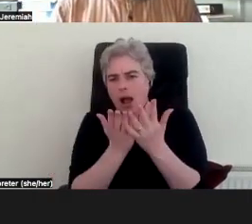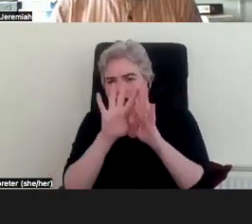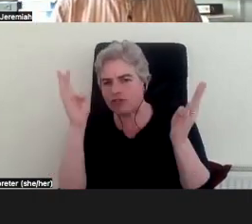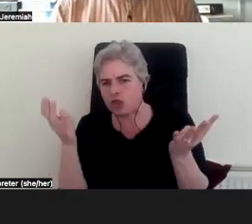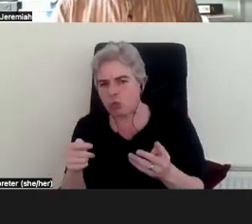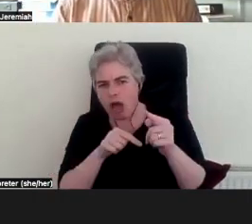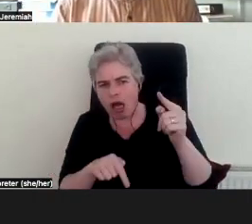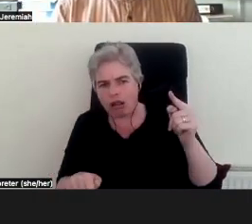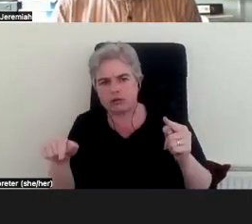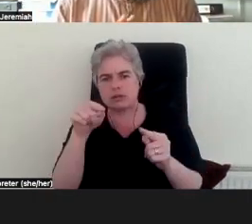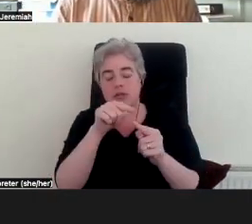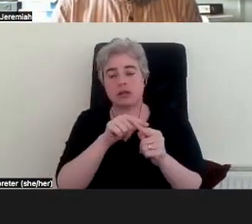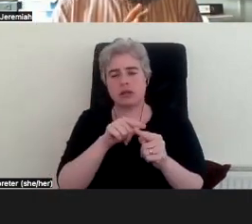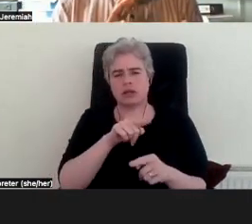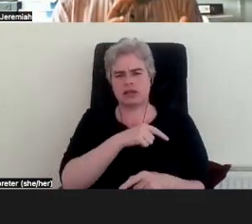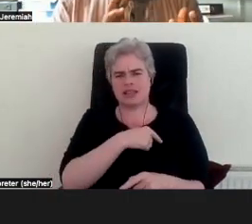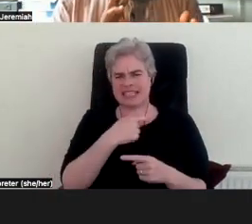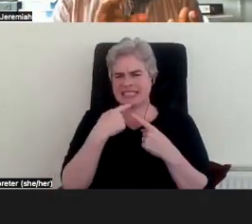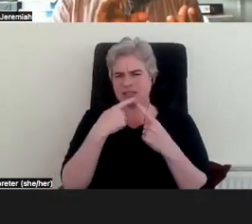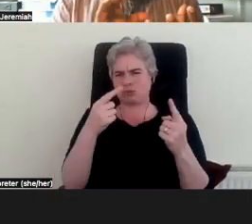important? Because the idea that